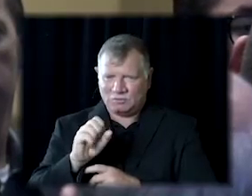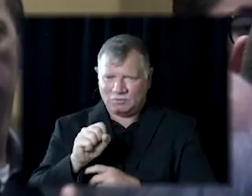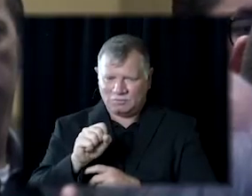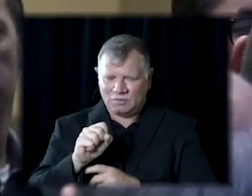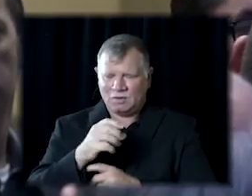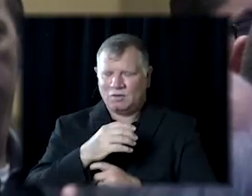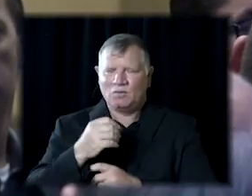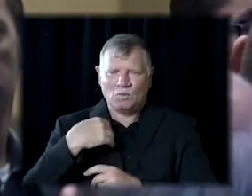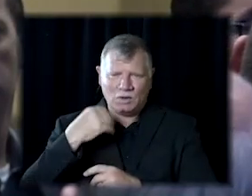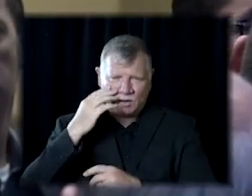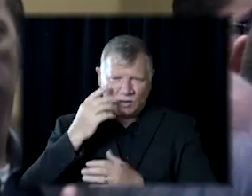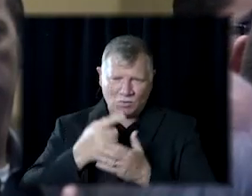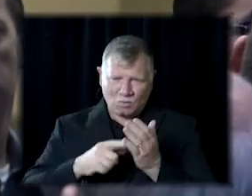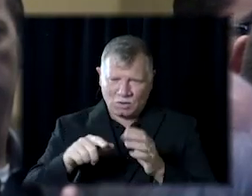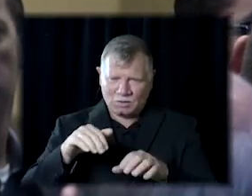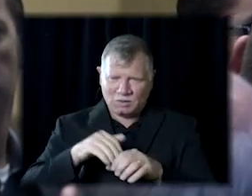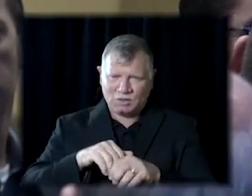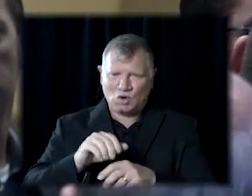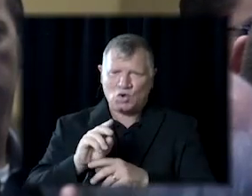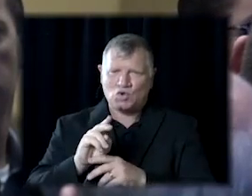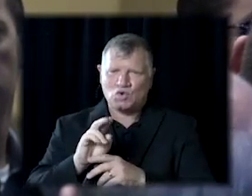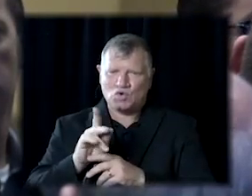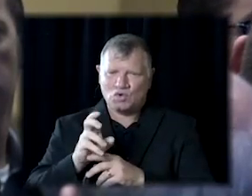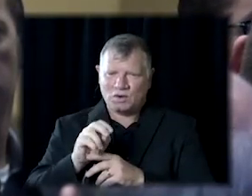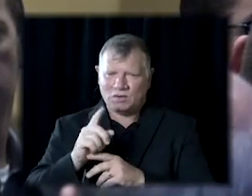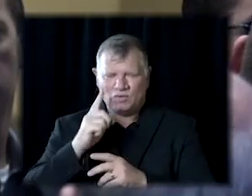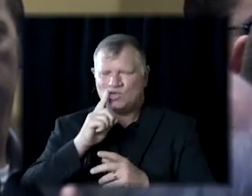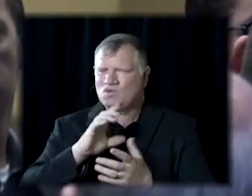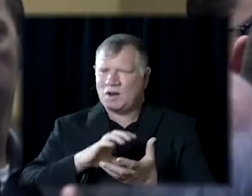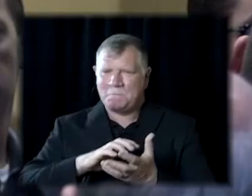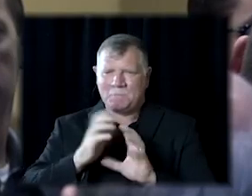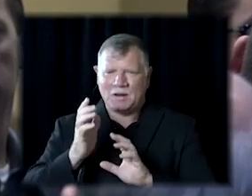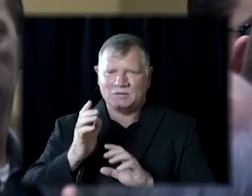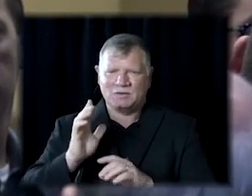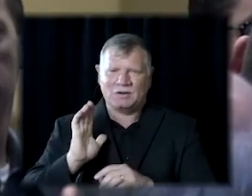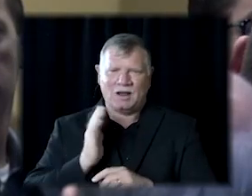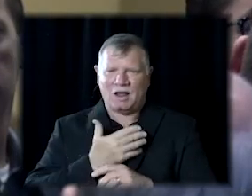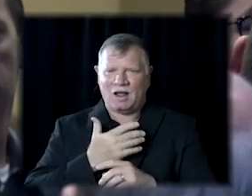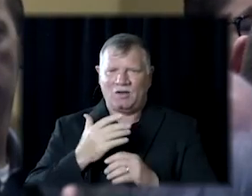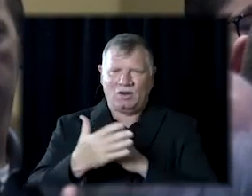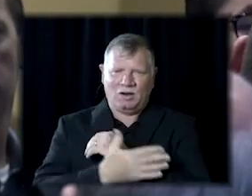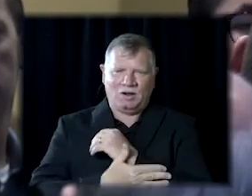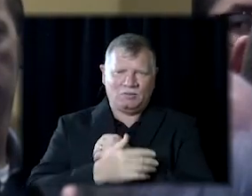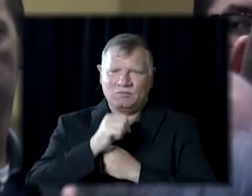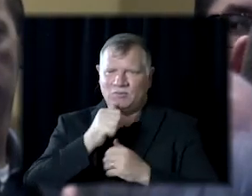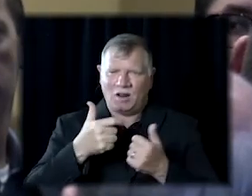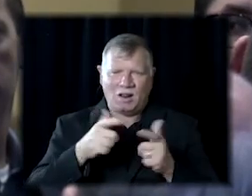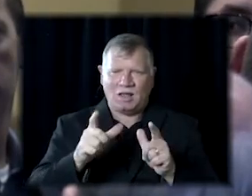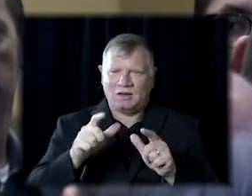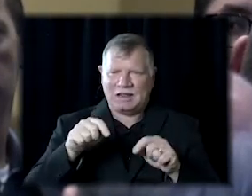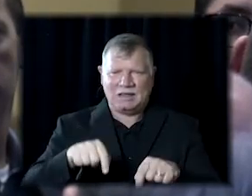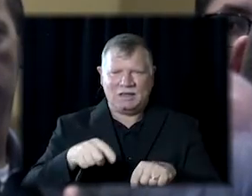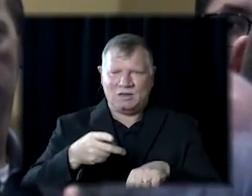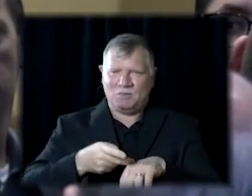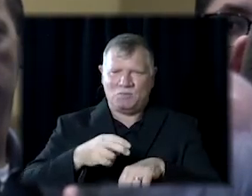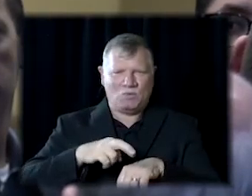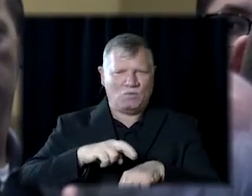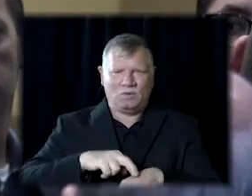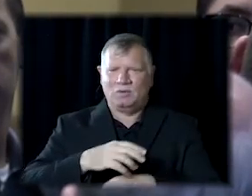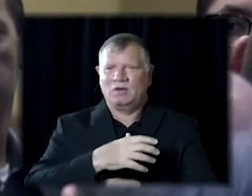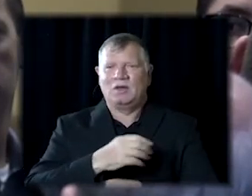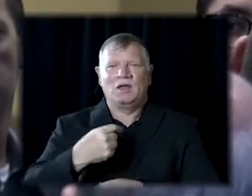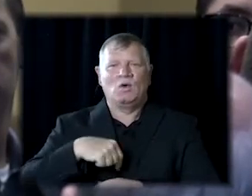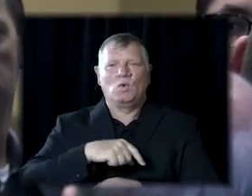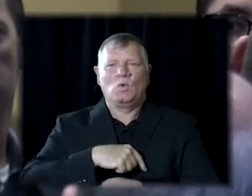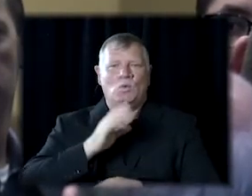Mrs. Jaresko, we know what you did in Ukraine. You completely messed up that country. And we're not gonna let you do that over here. And we